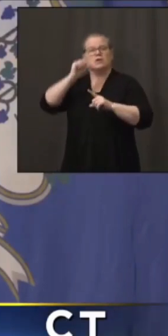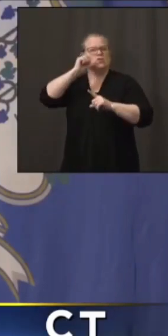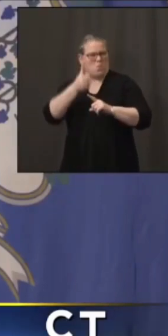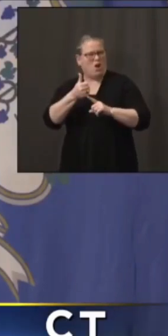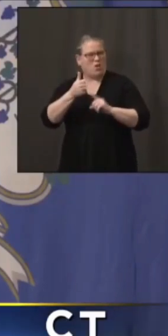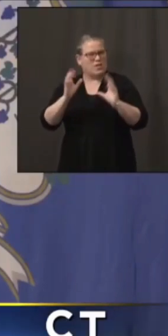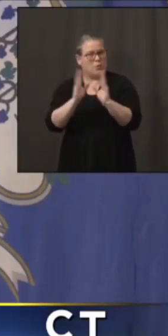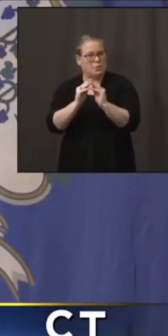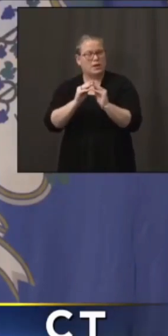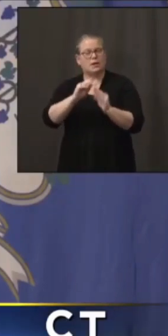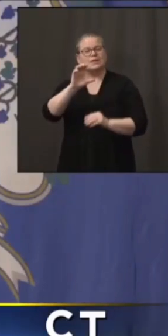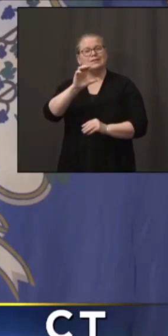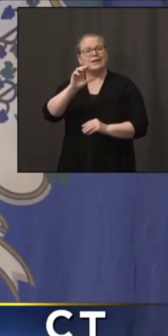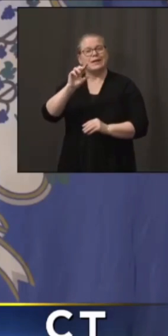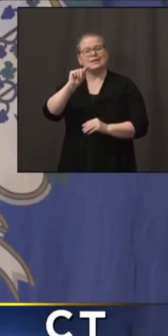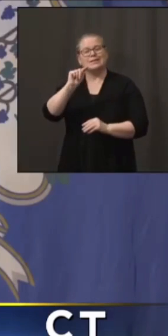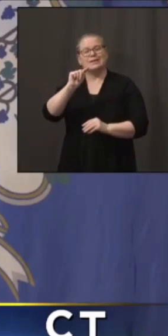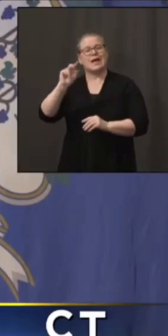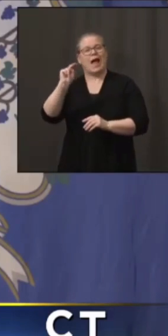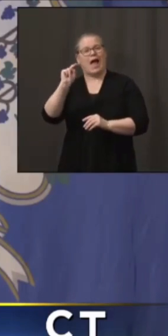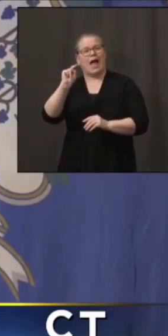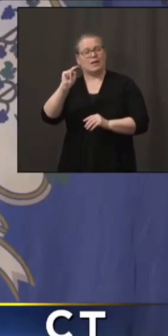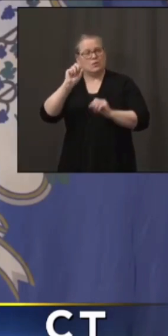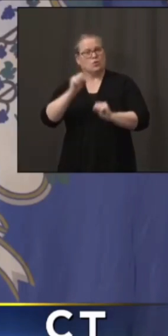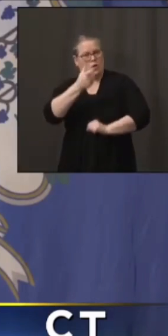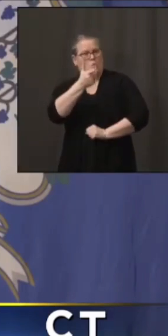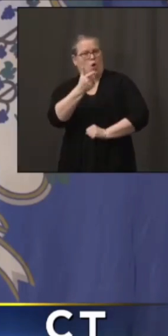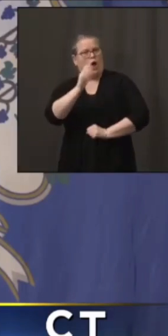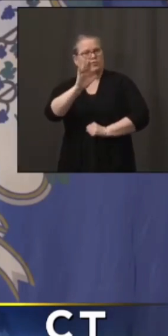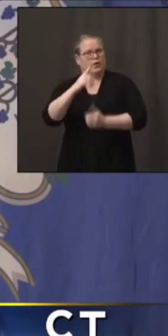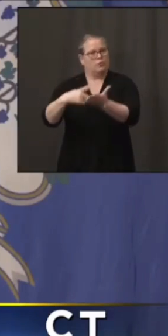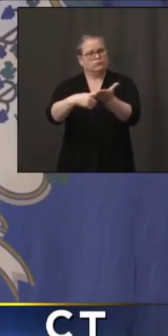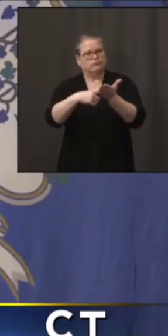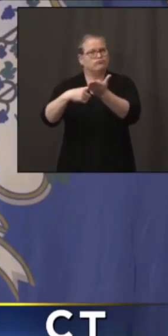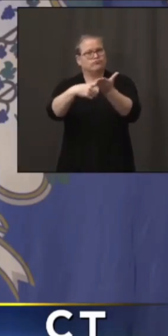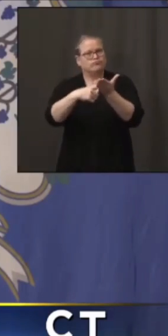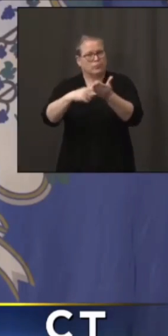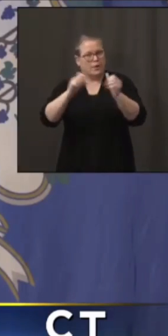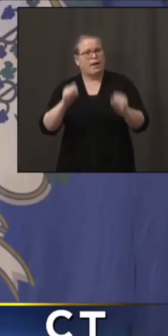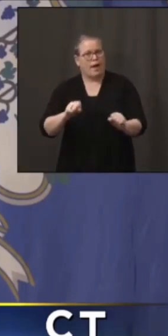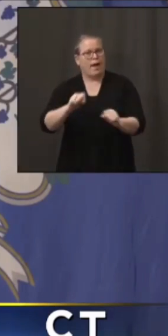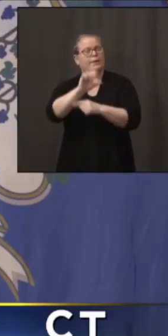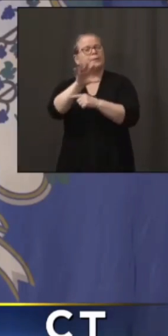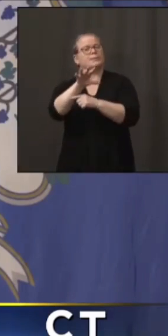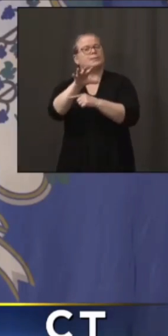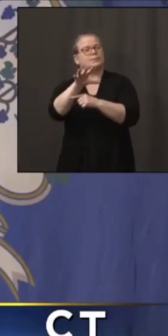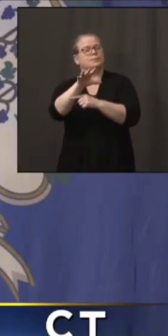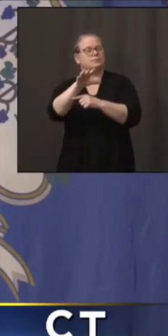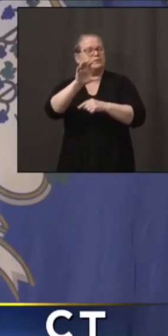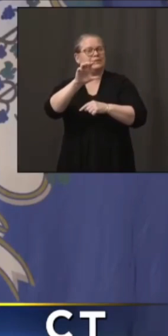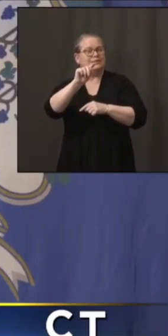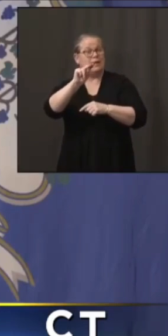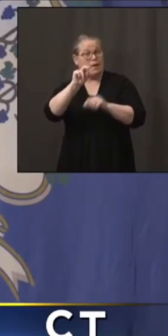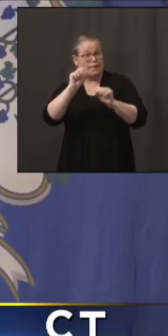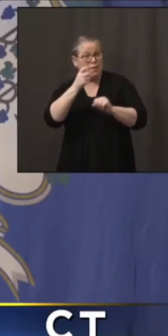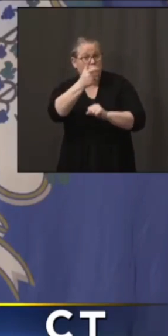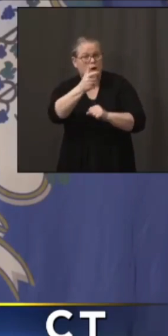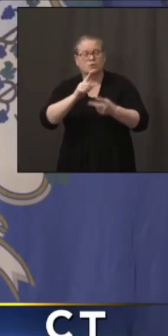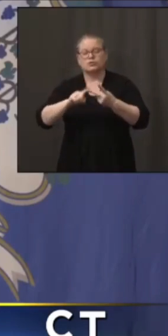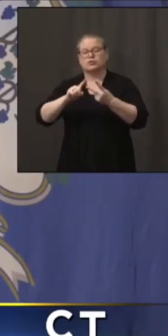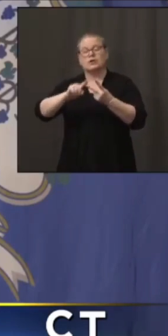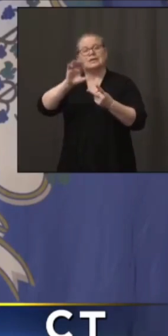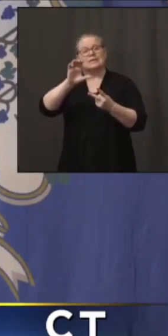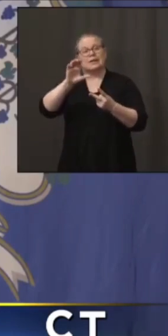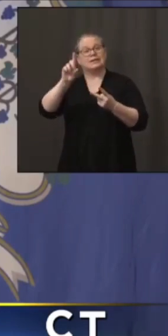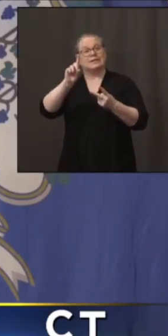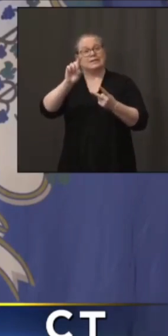publicly on a CTN, so you can listen to the debate. We're following the lead of CDC, the Center for Disease Control. So